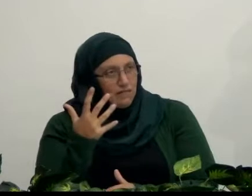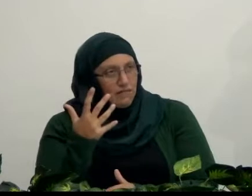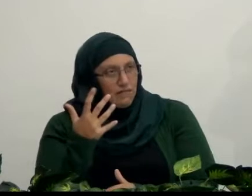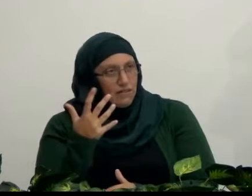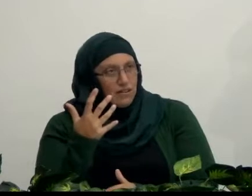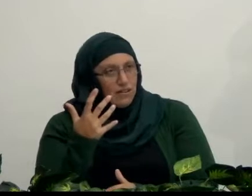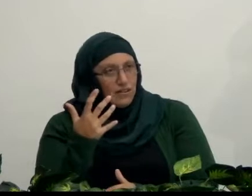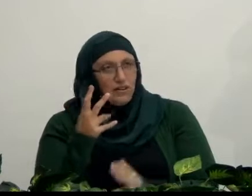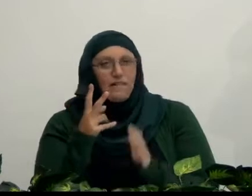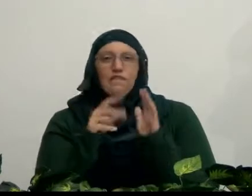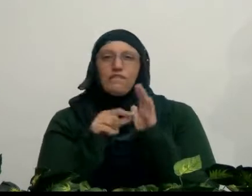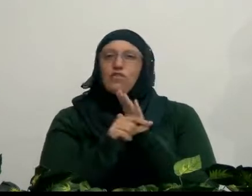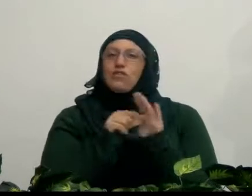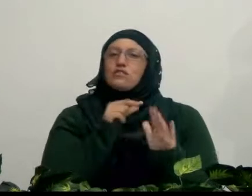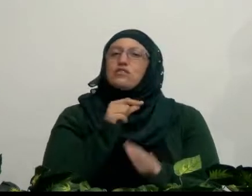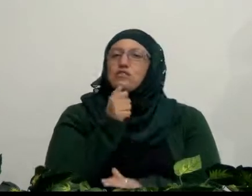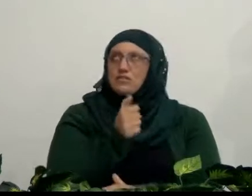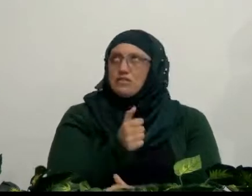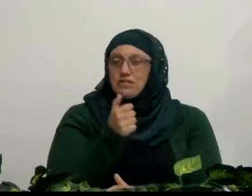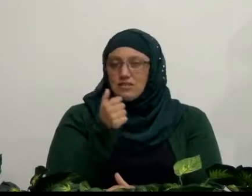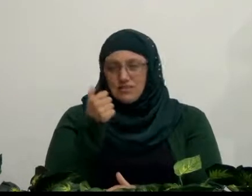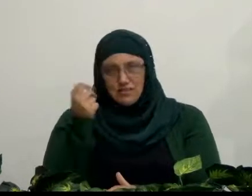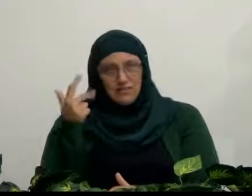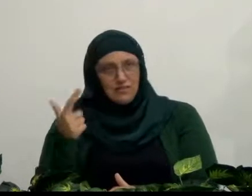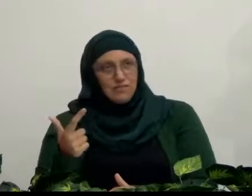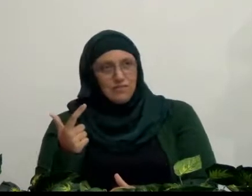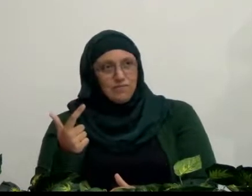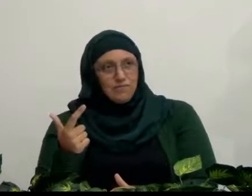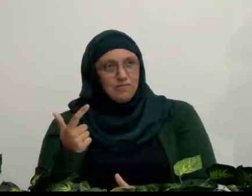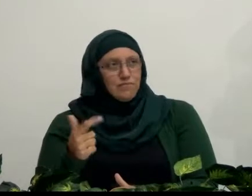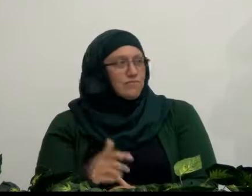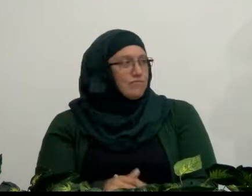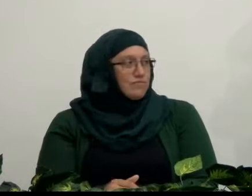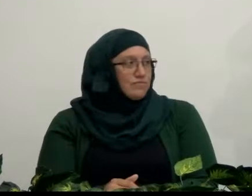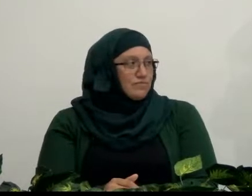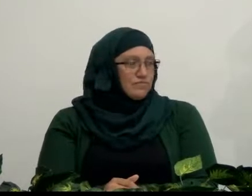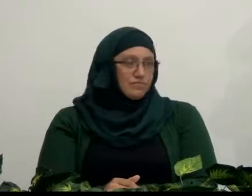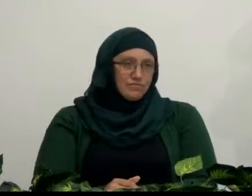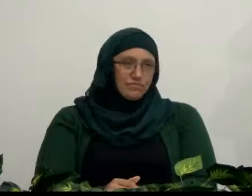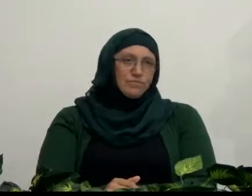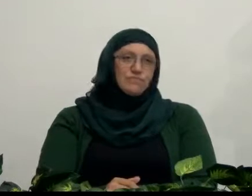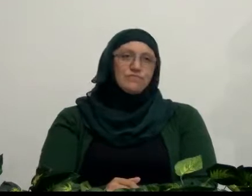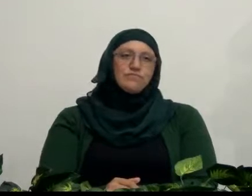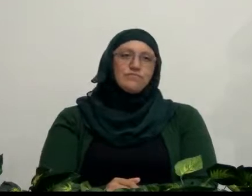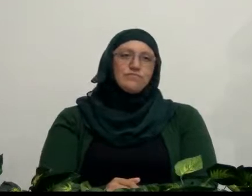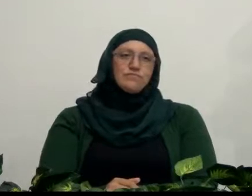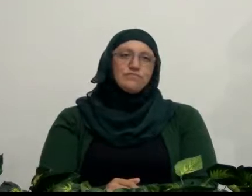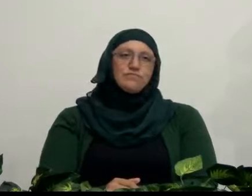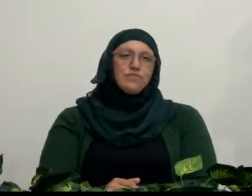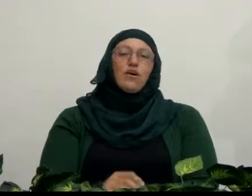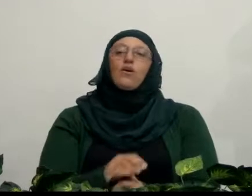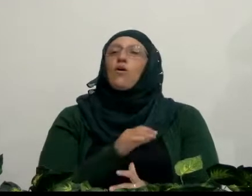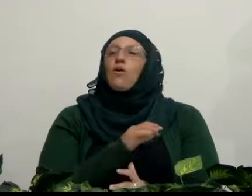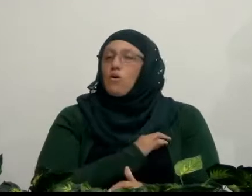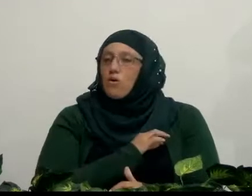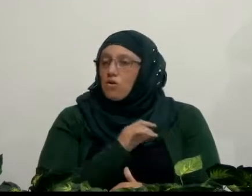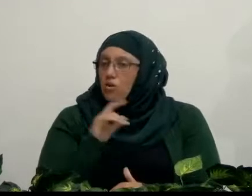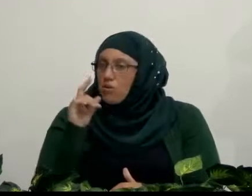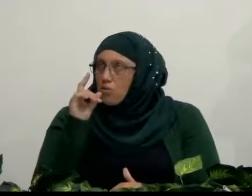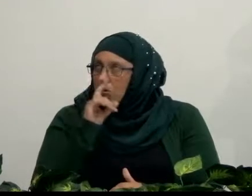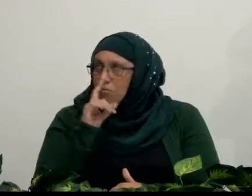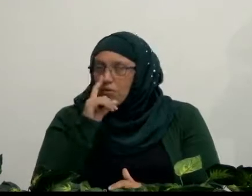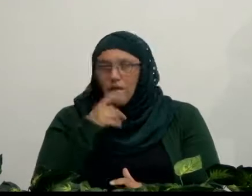verse 67, Ayah 67. Continuing on with the sermon. O people, I have not committed